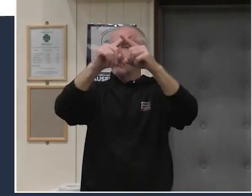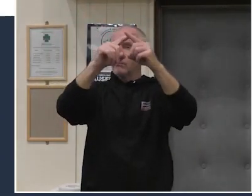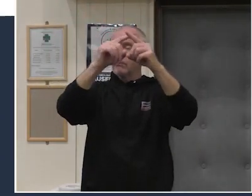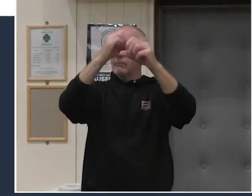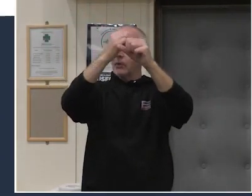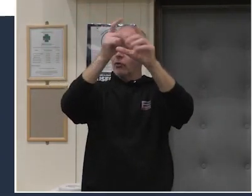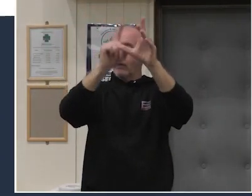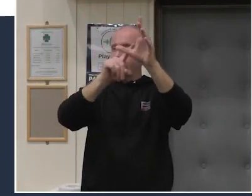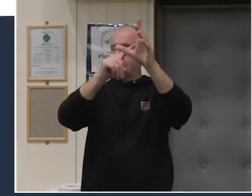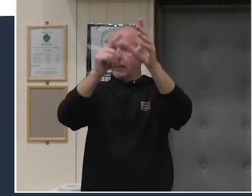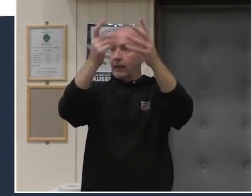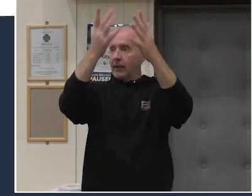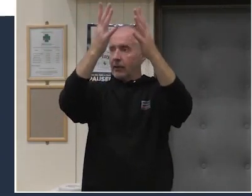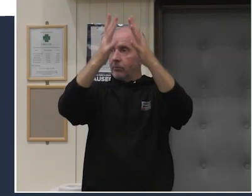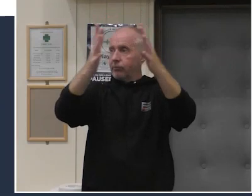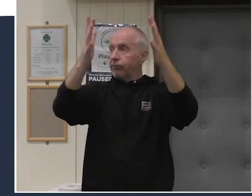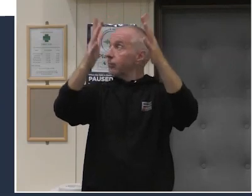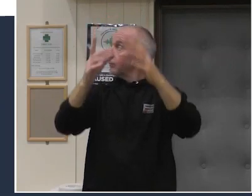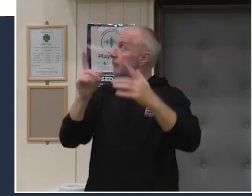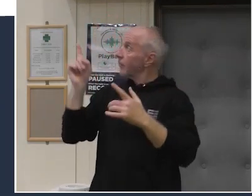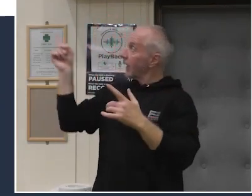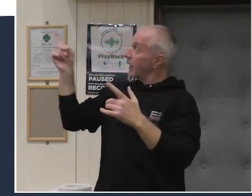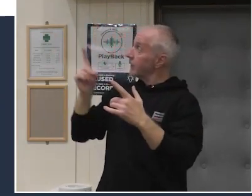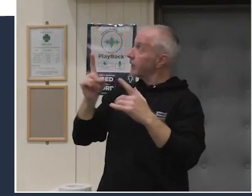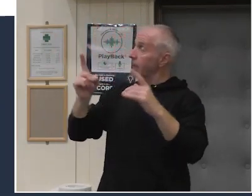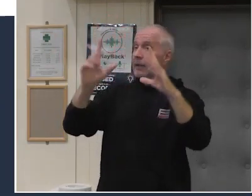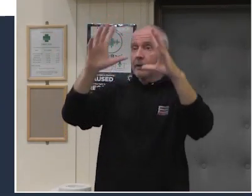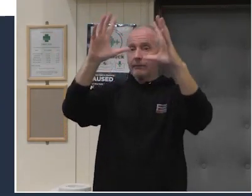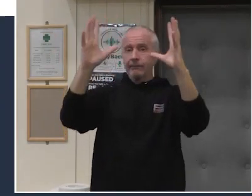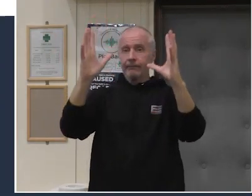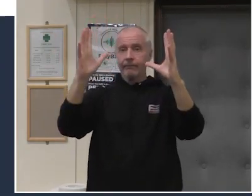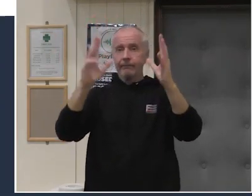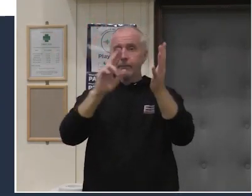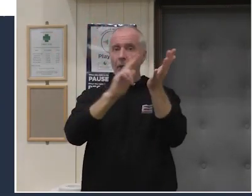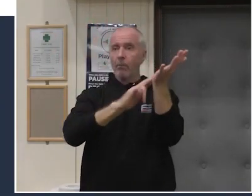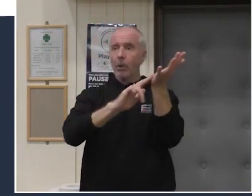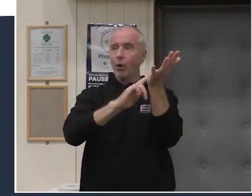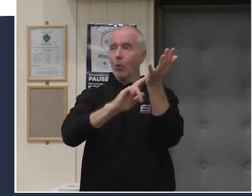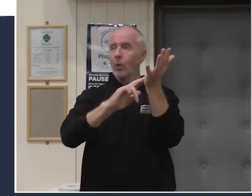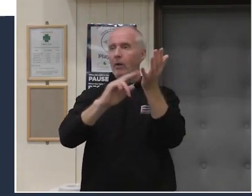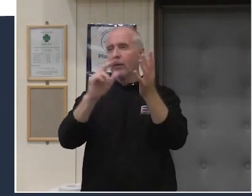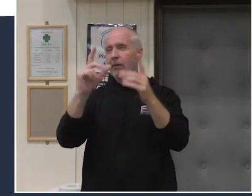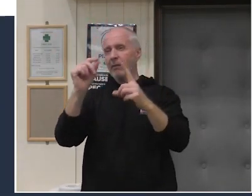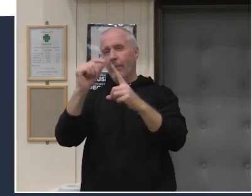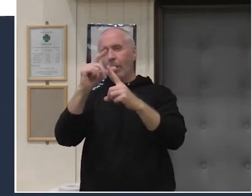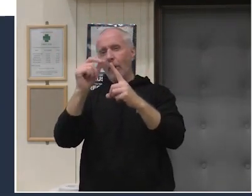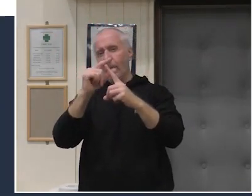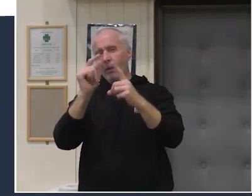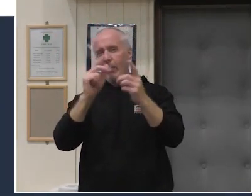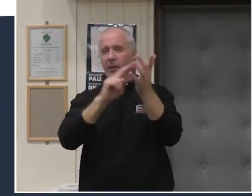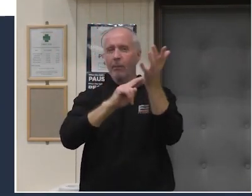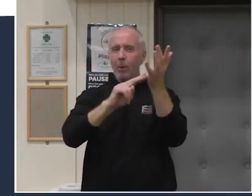actually seeing over these sides here, in the blue, / purpley sort of colour,